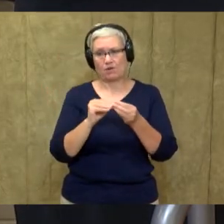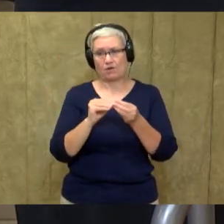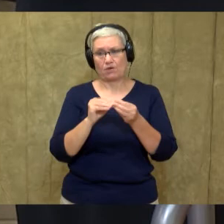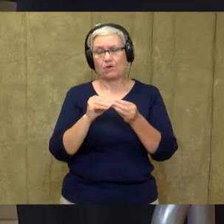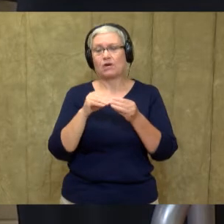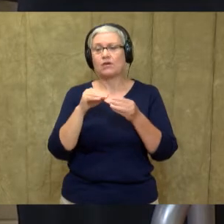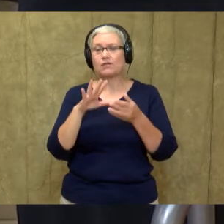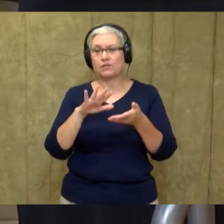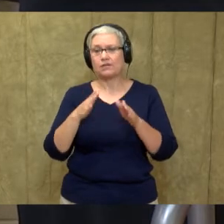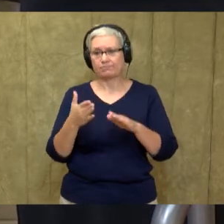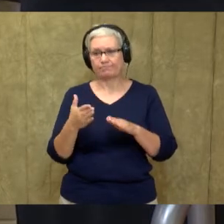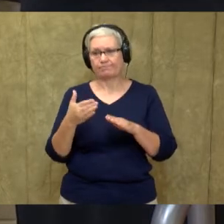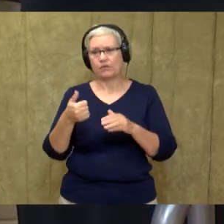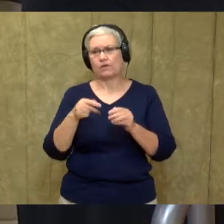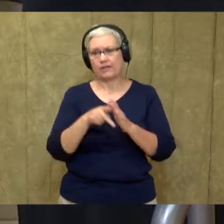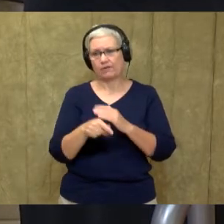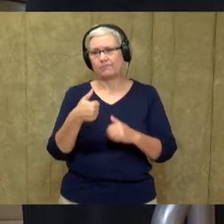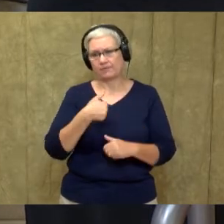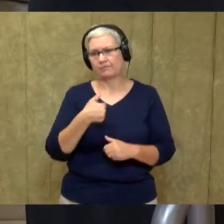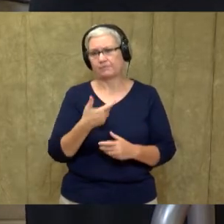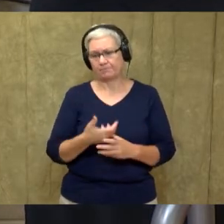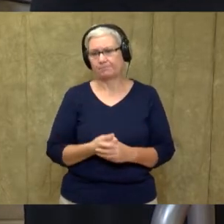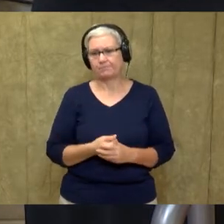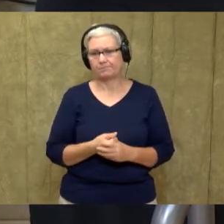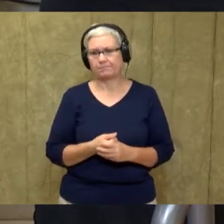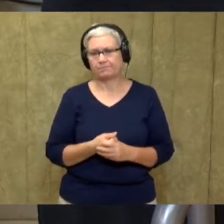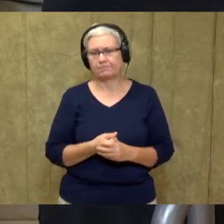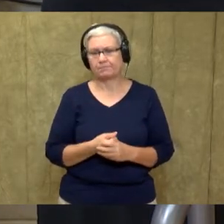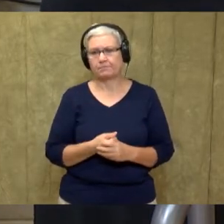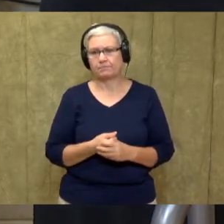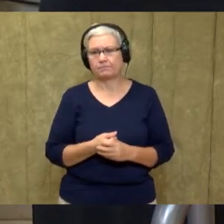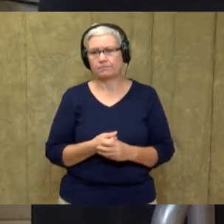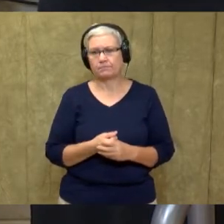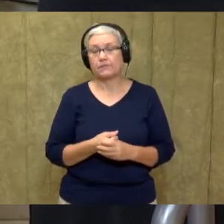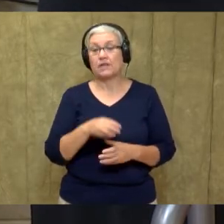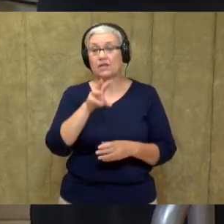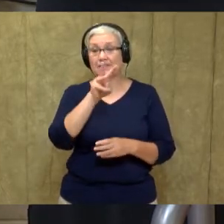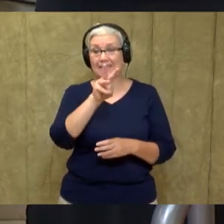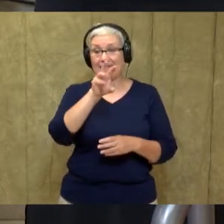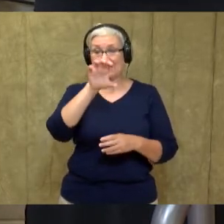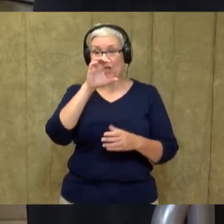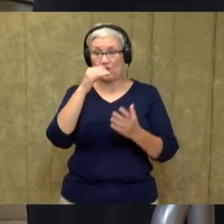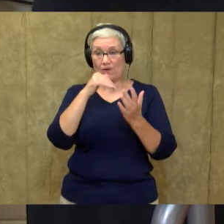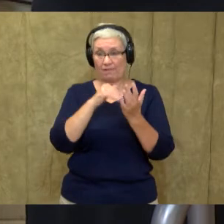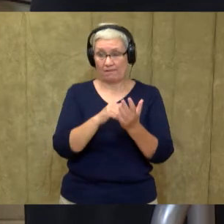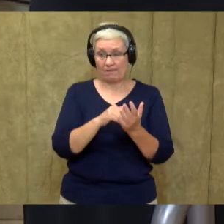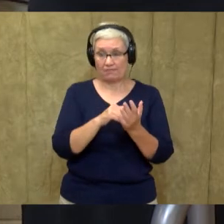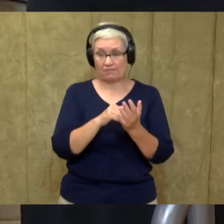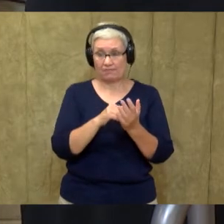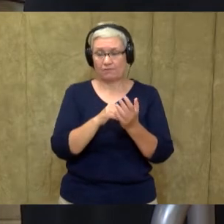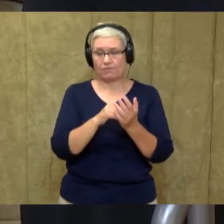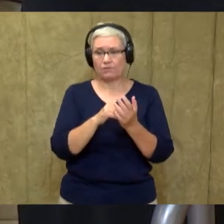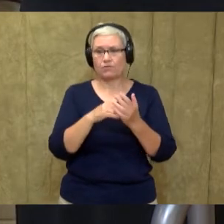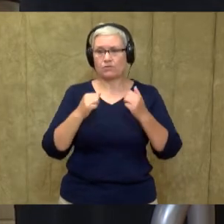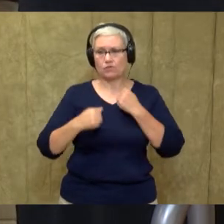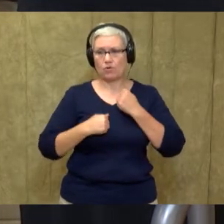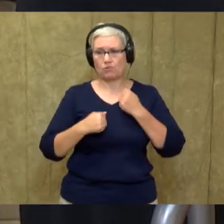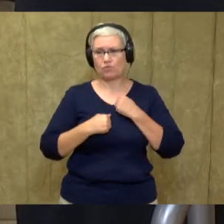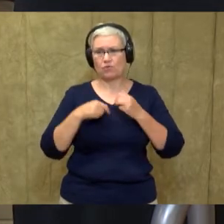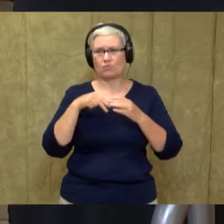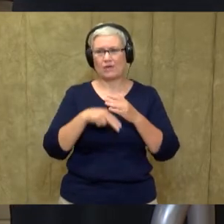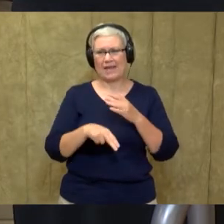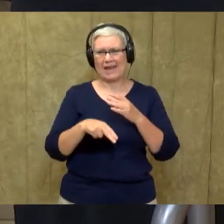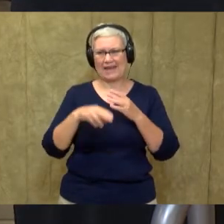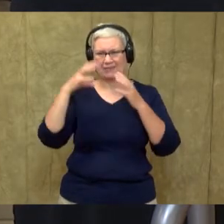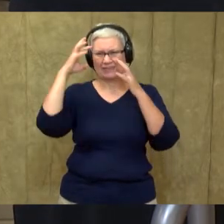in Iraq and Afghanistan. Imagine that some 600,000 of them will have crippling memories